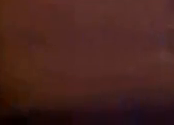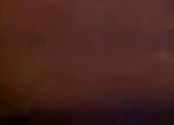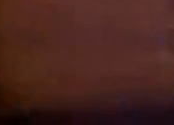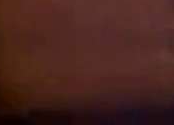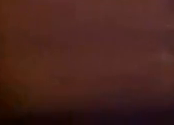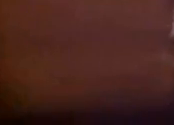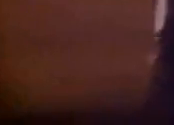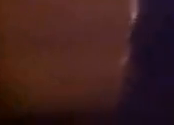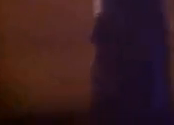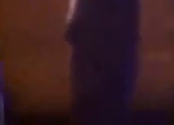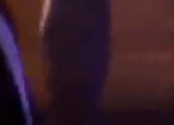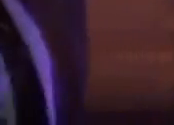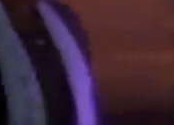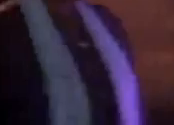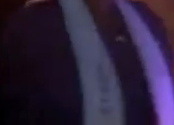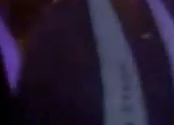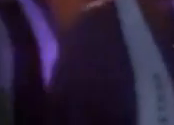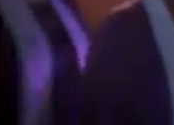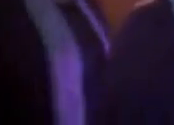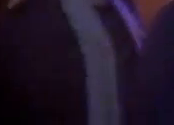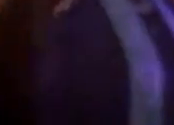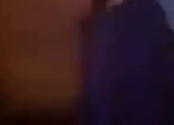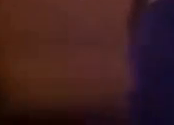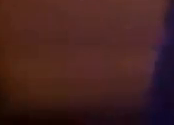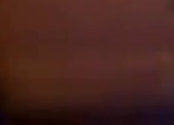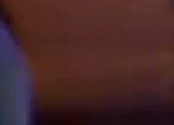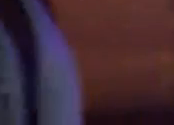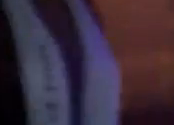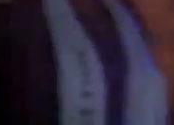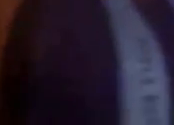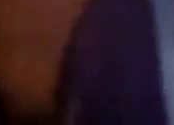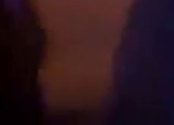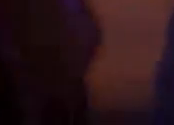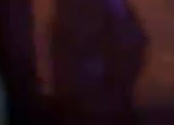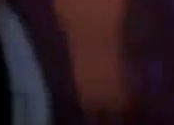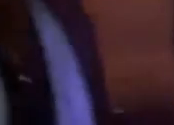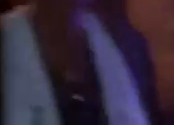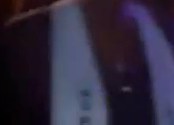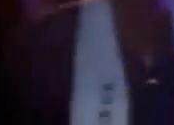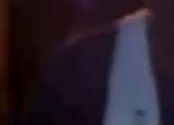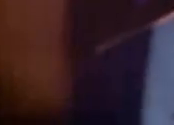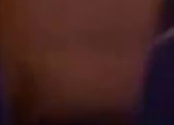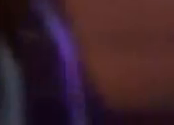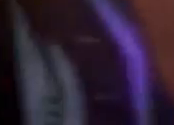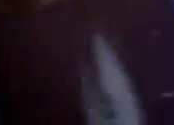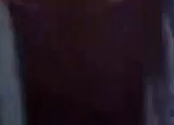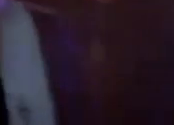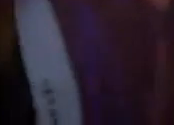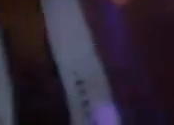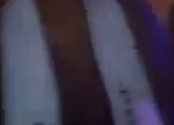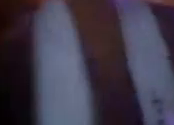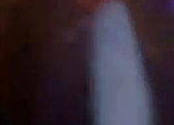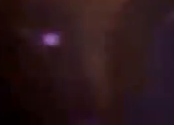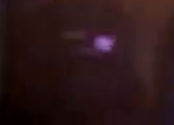time. Kandi Imana ibyasezeranyije izabisohoza. And God will fulfill whatever he promised. Imana